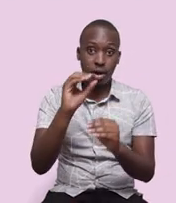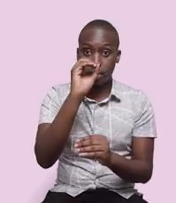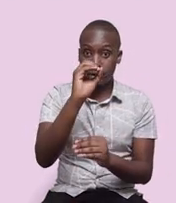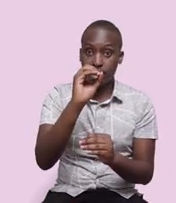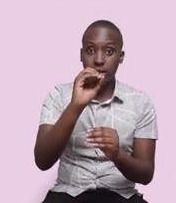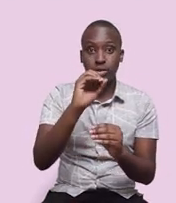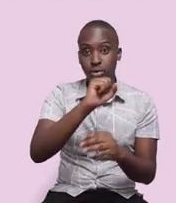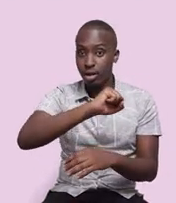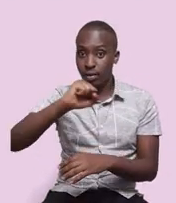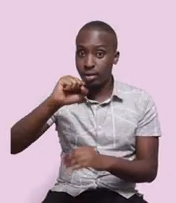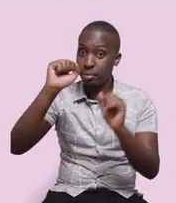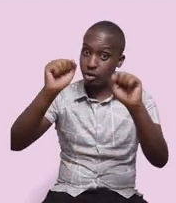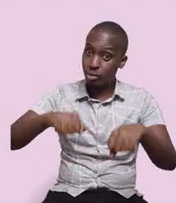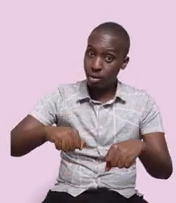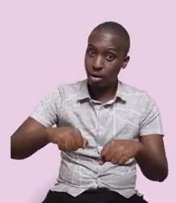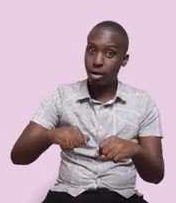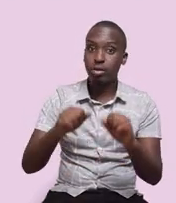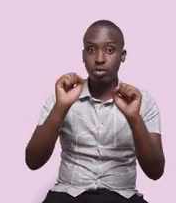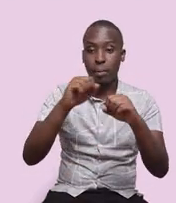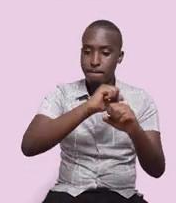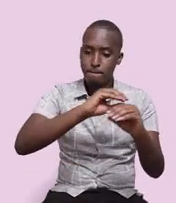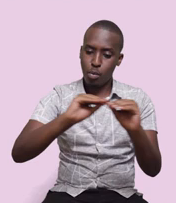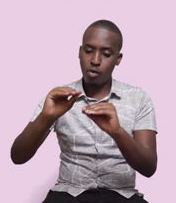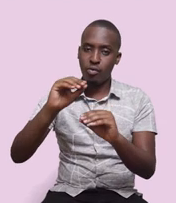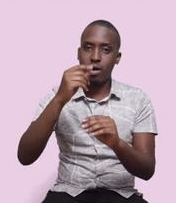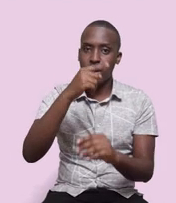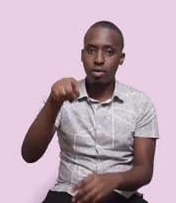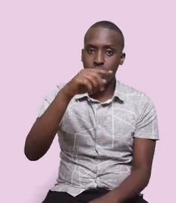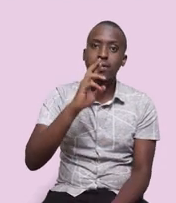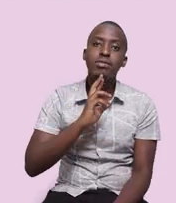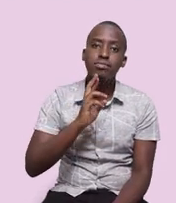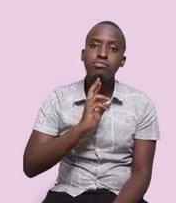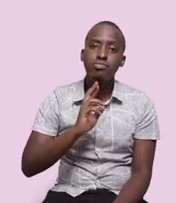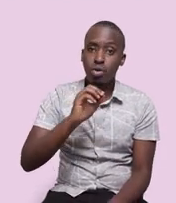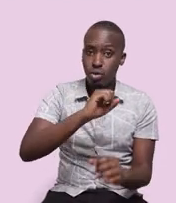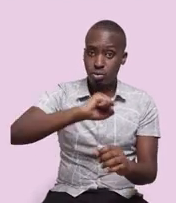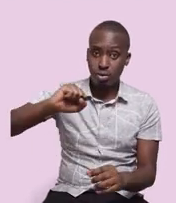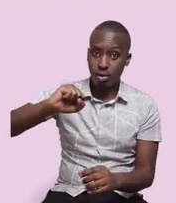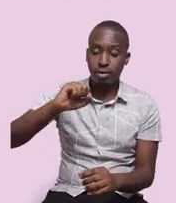to the right? We move the red dot to the right. To the right.